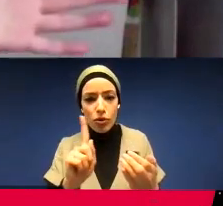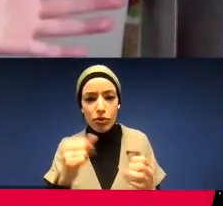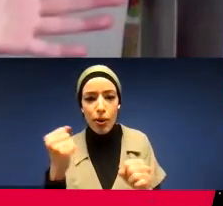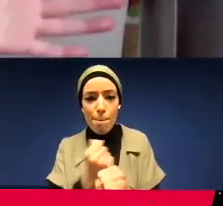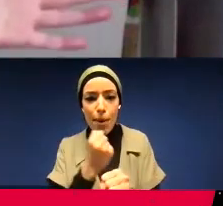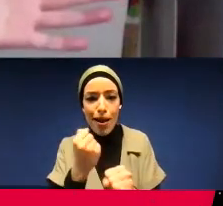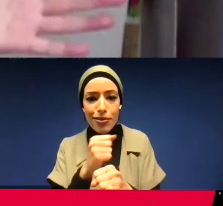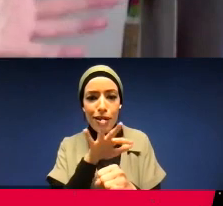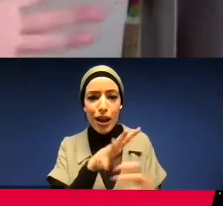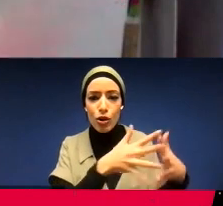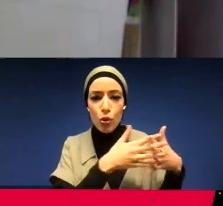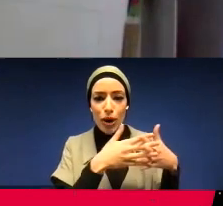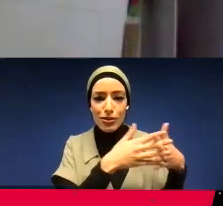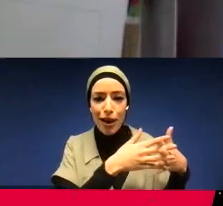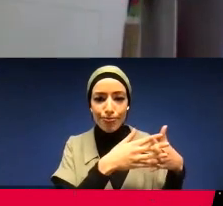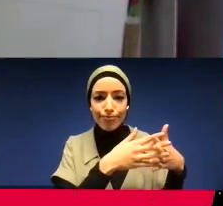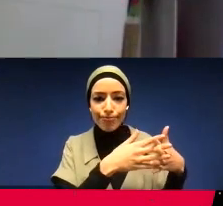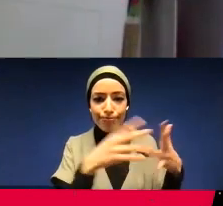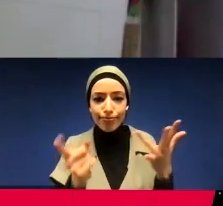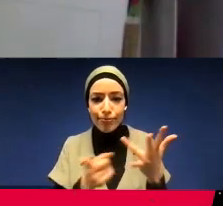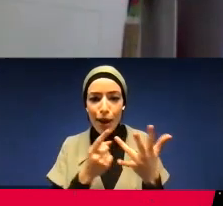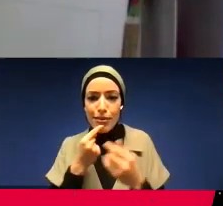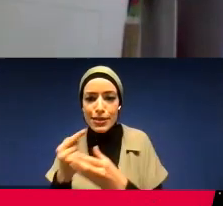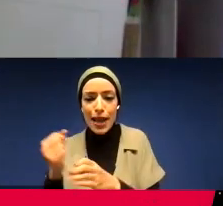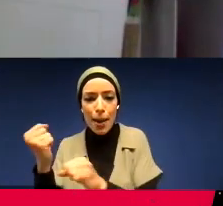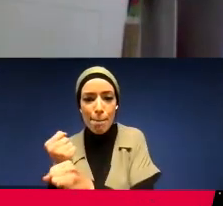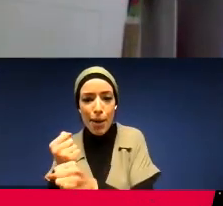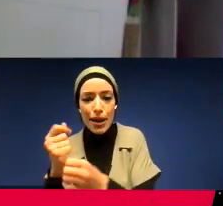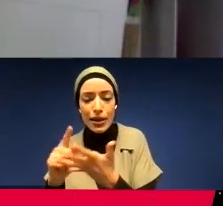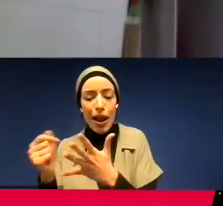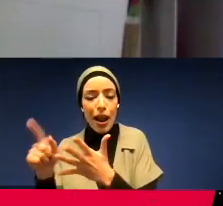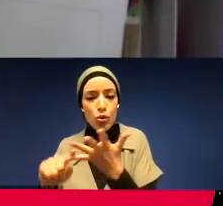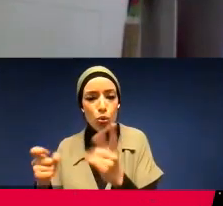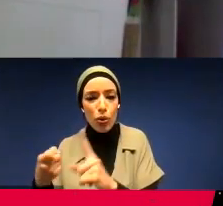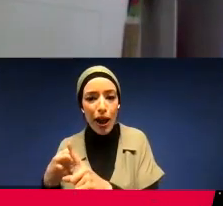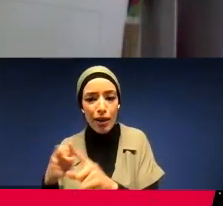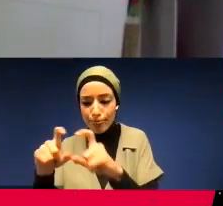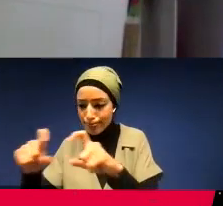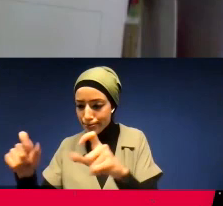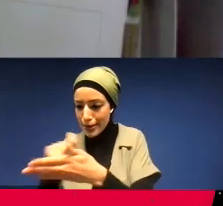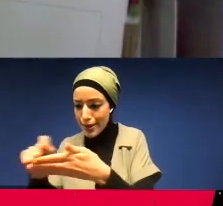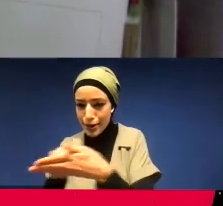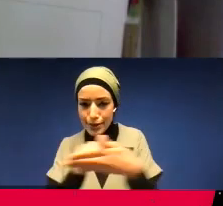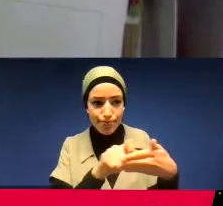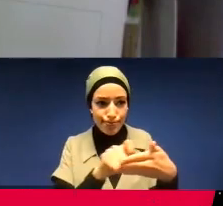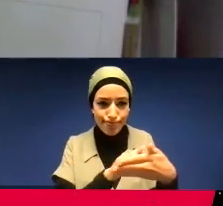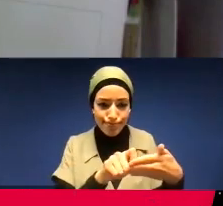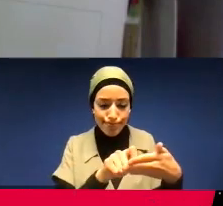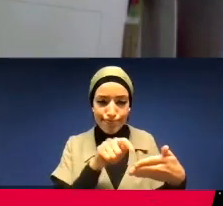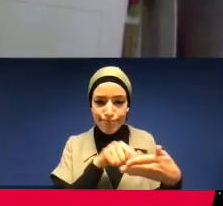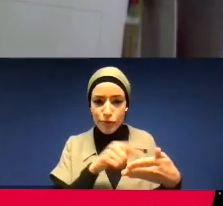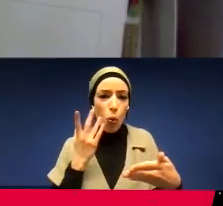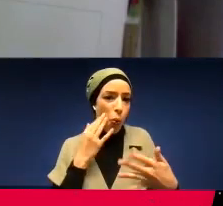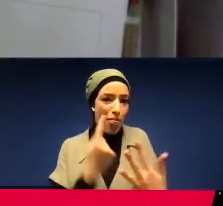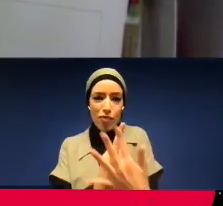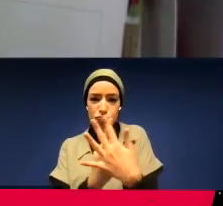was others of them were made in the UK. This is triggered in my mind to this day, is just because when the repression starts,